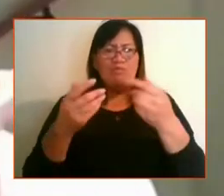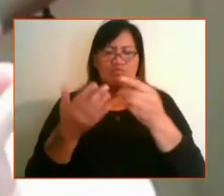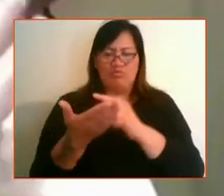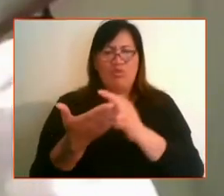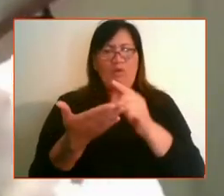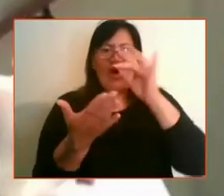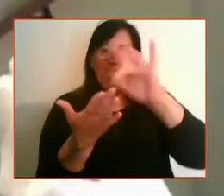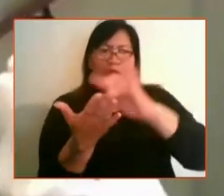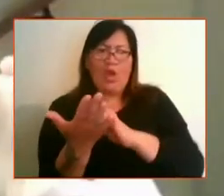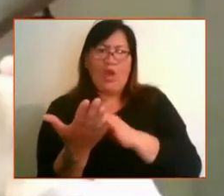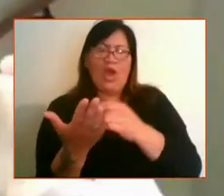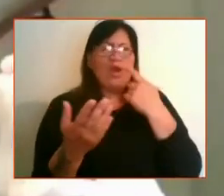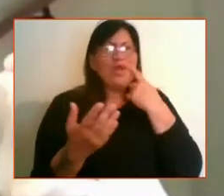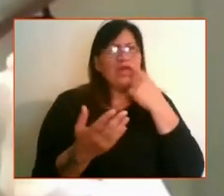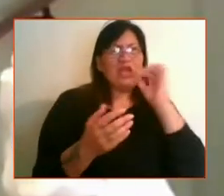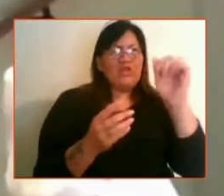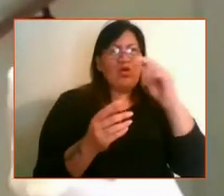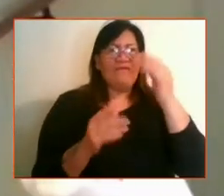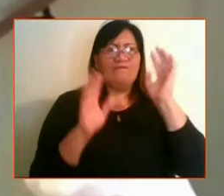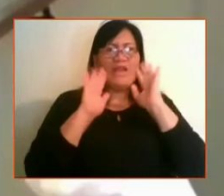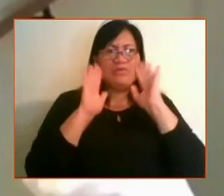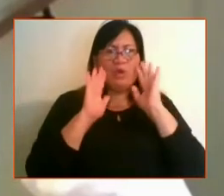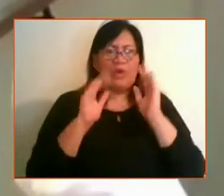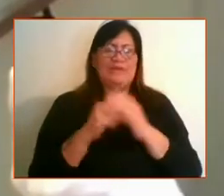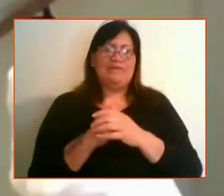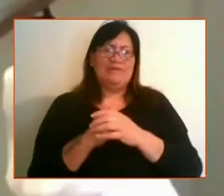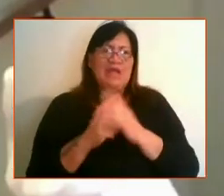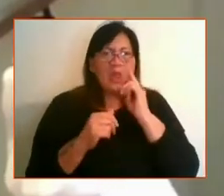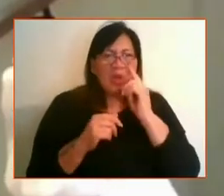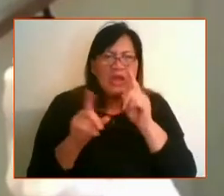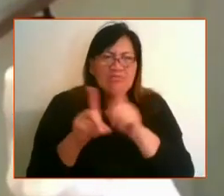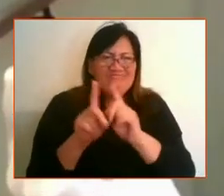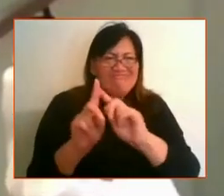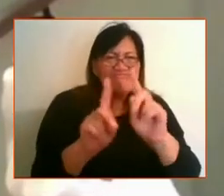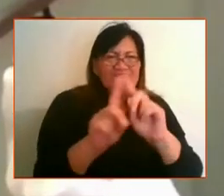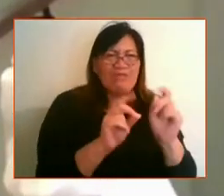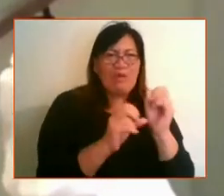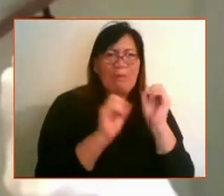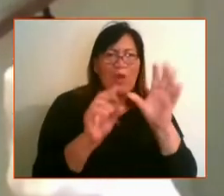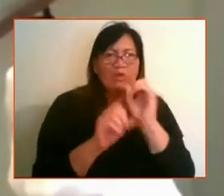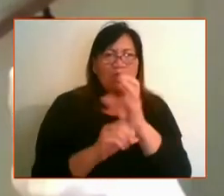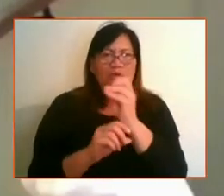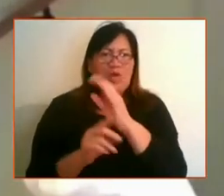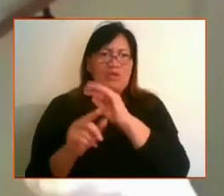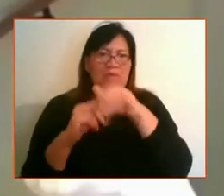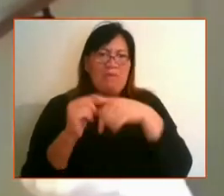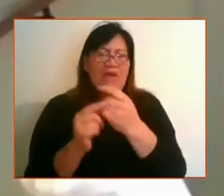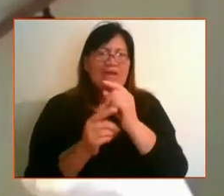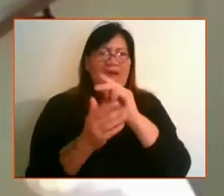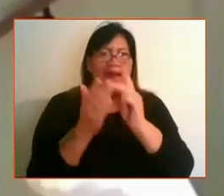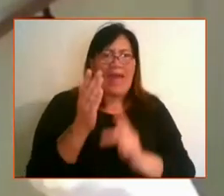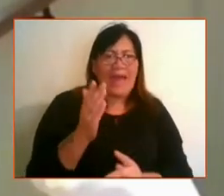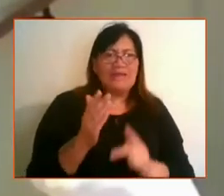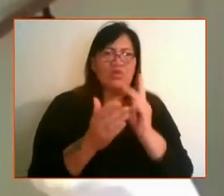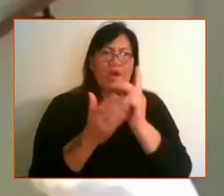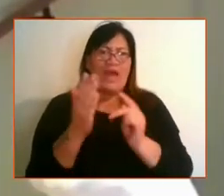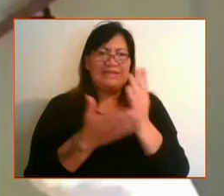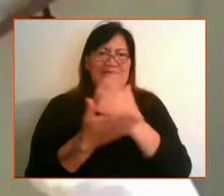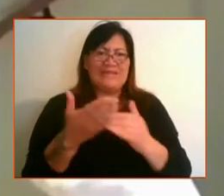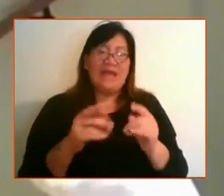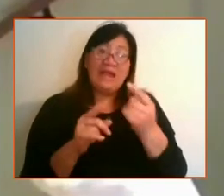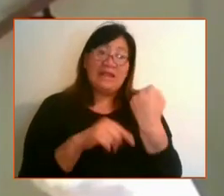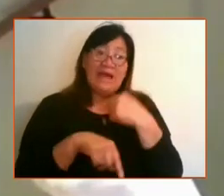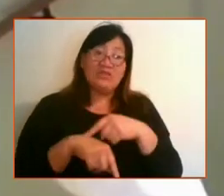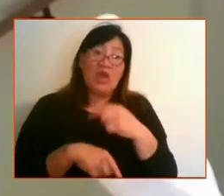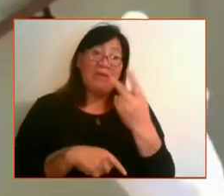Facebook to see what kind of posts you've done around arts and the arts sector. The last one was April 26,